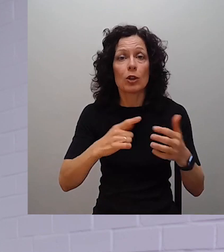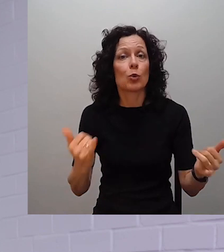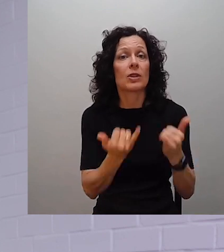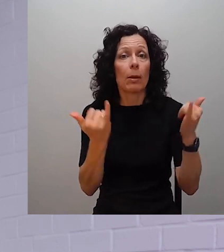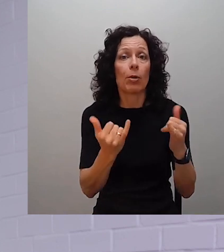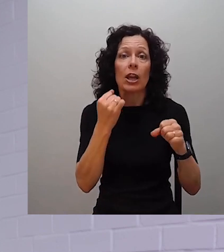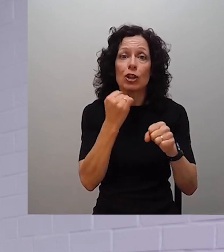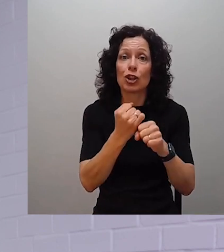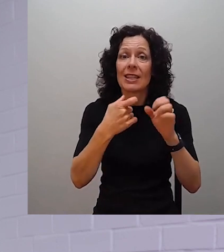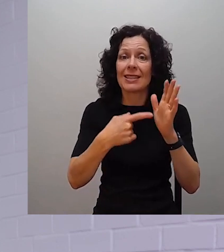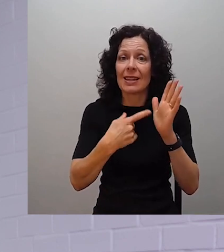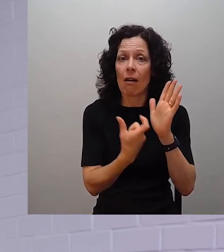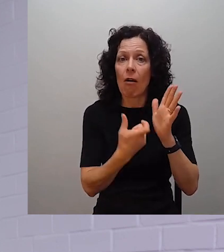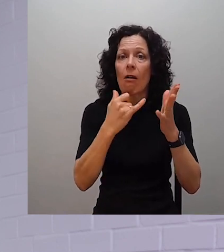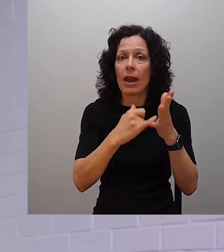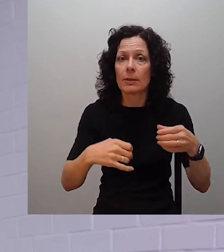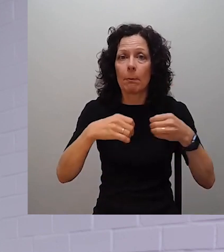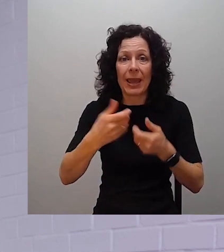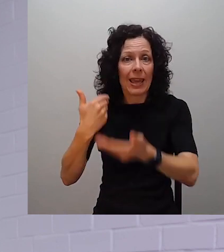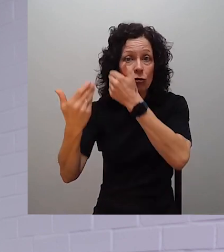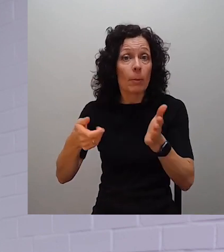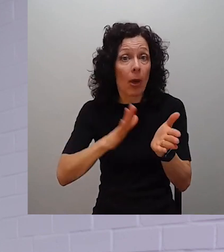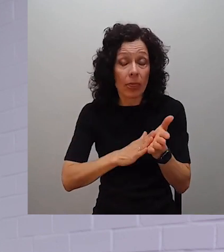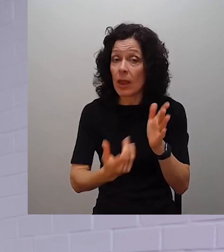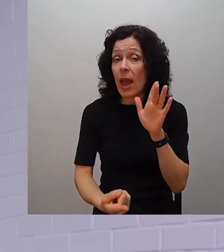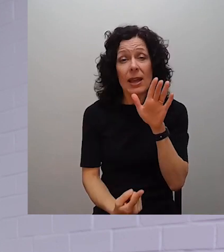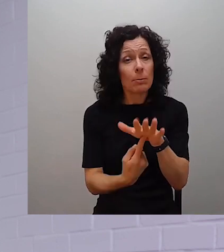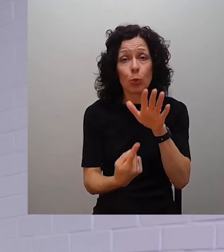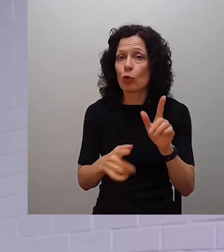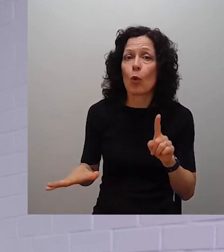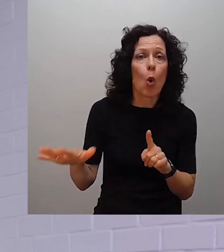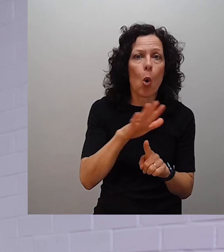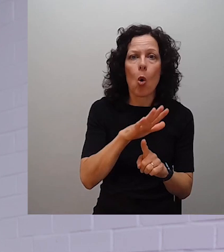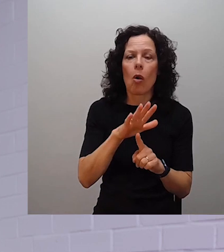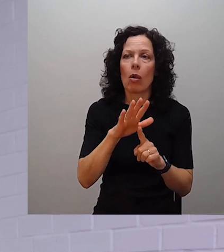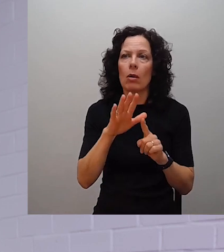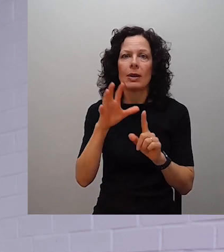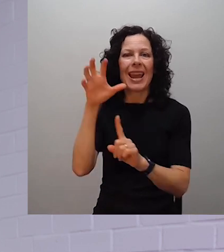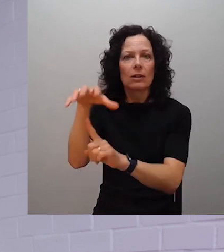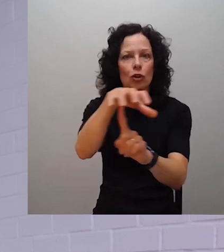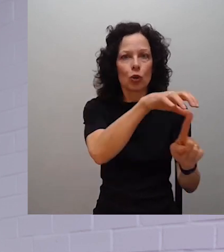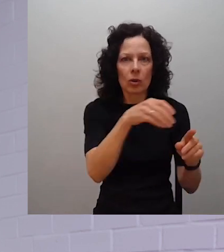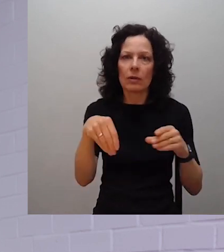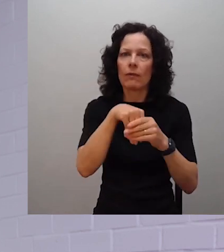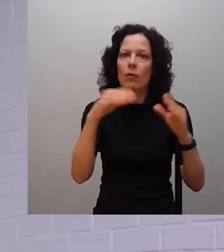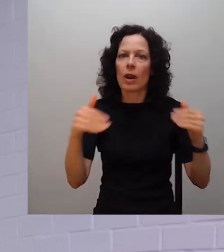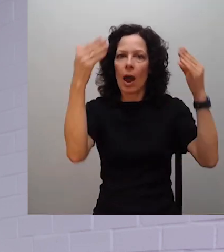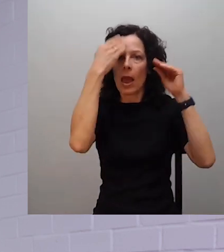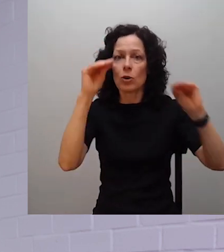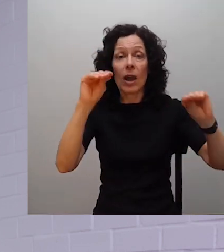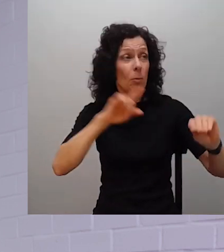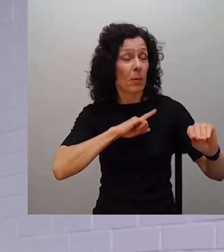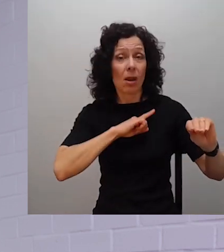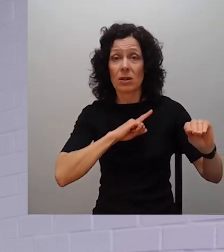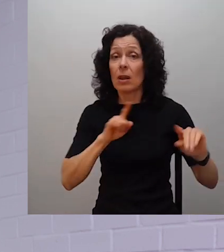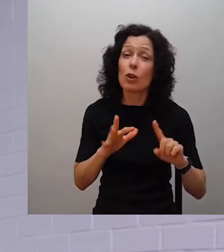And I just thought it was really important it's important for each institution in higher education to sign the pledge, because there are so many